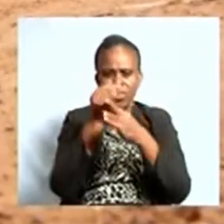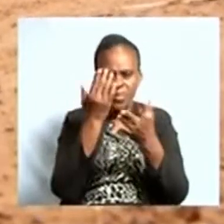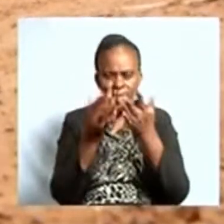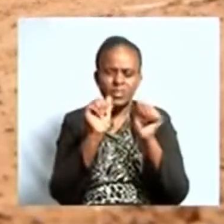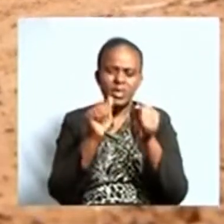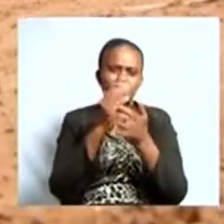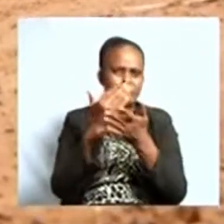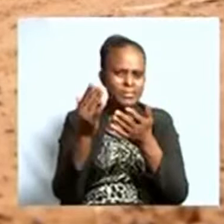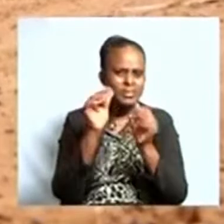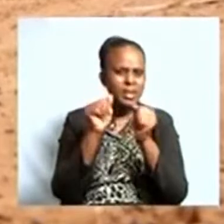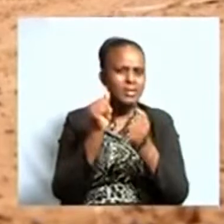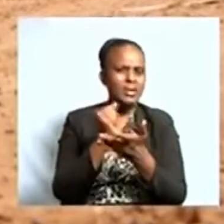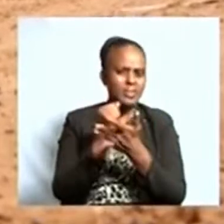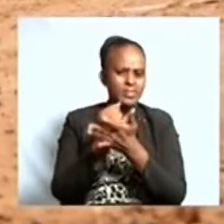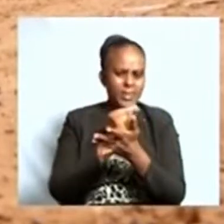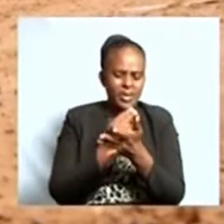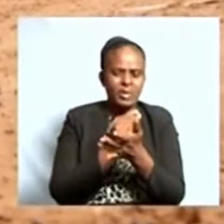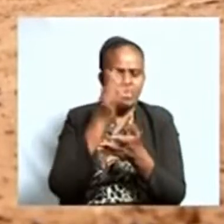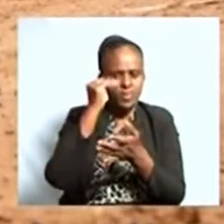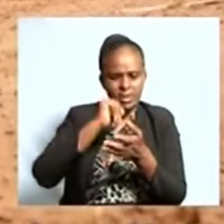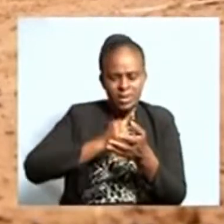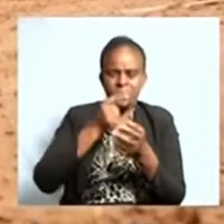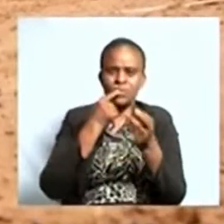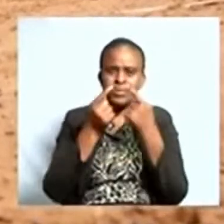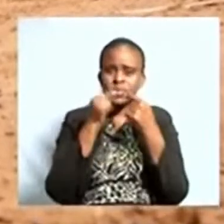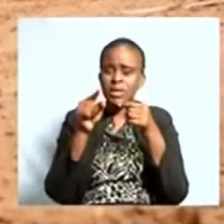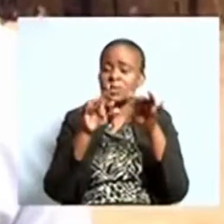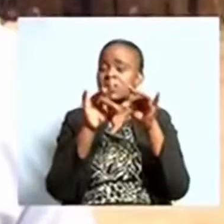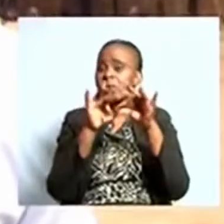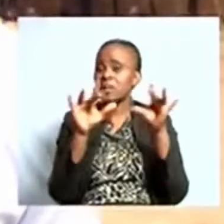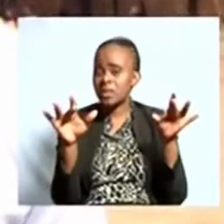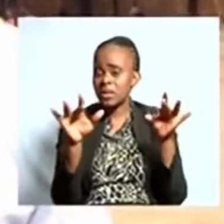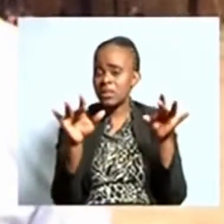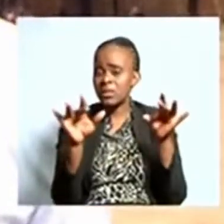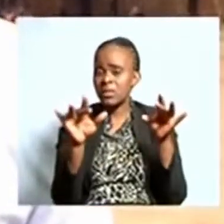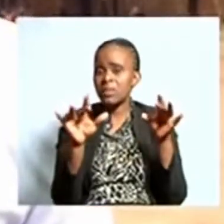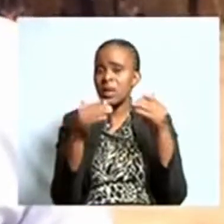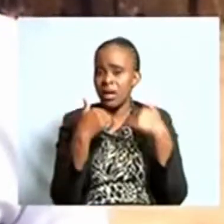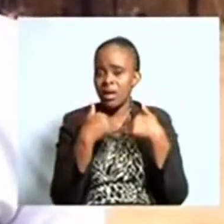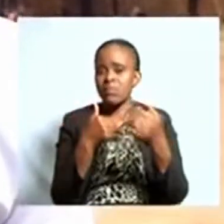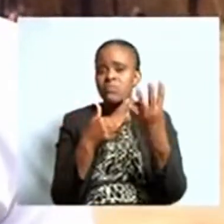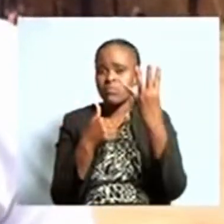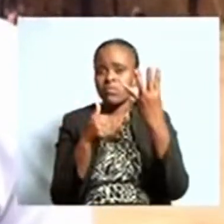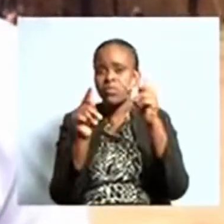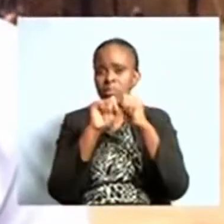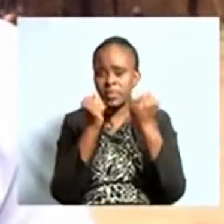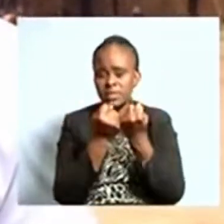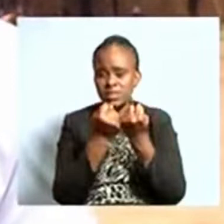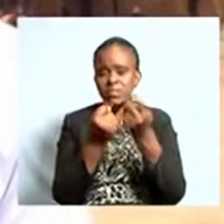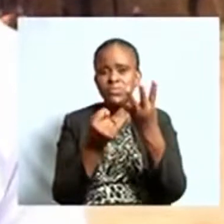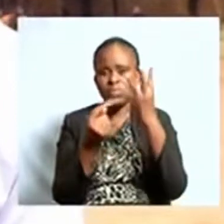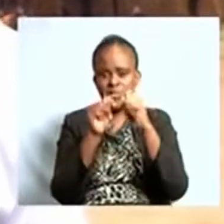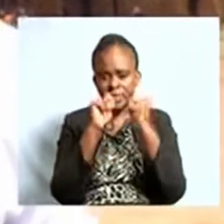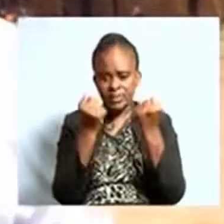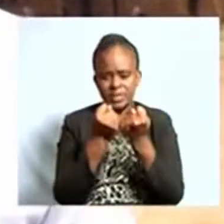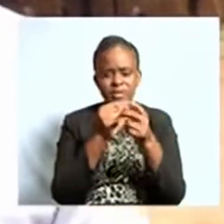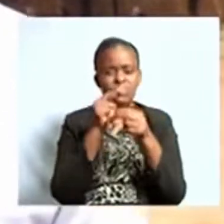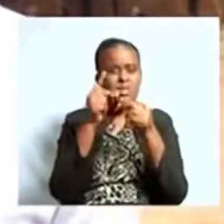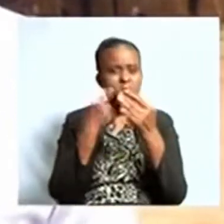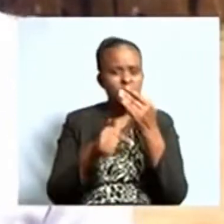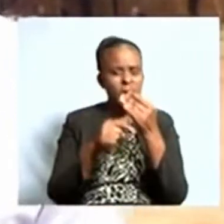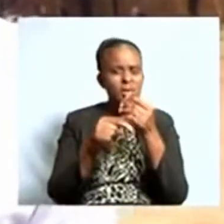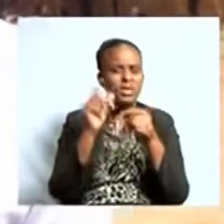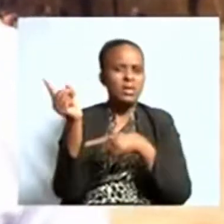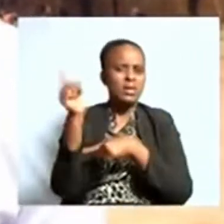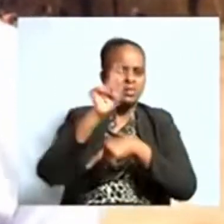something chevanga chiteko chabe. White kamba, so this ground imachita field 4 teams. The 4 teams that it fields, it means on an average